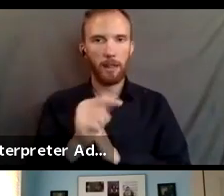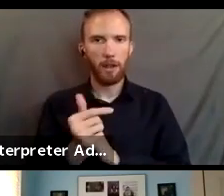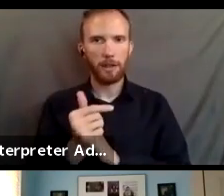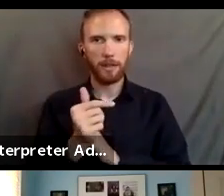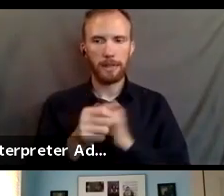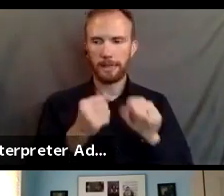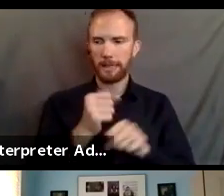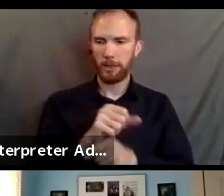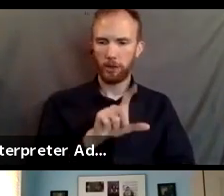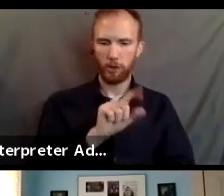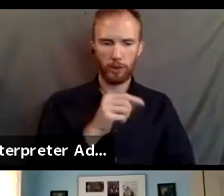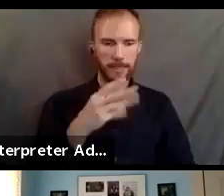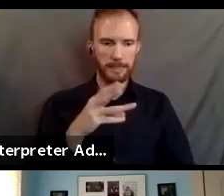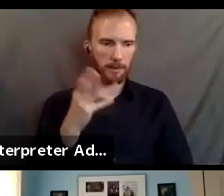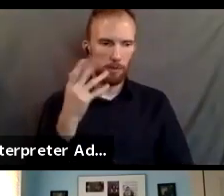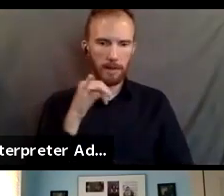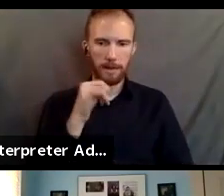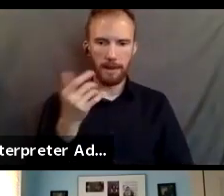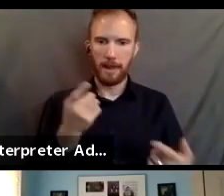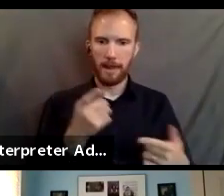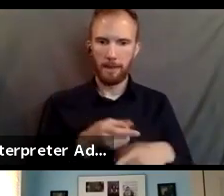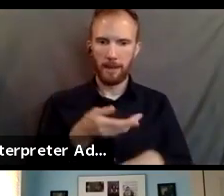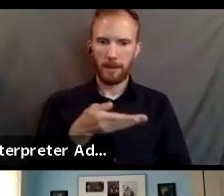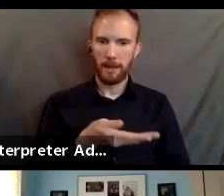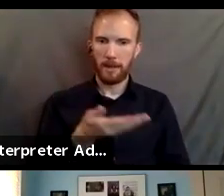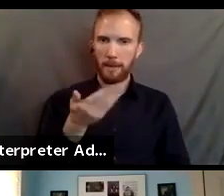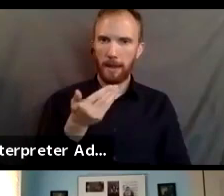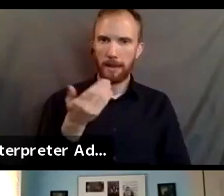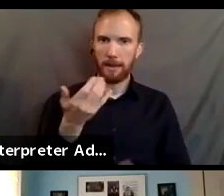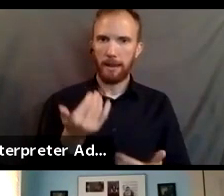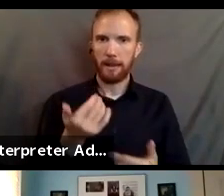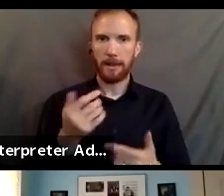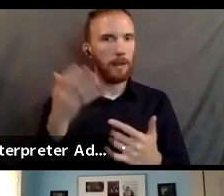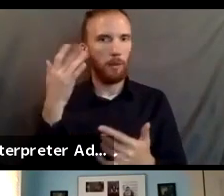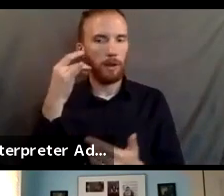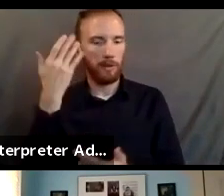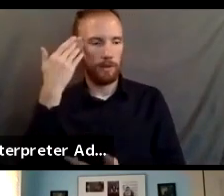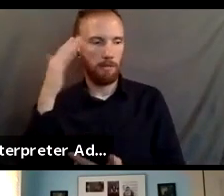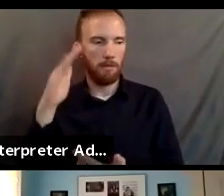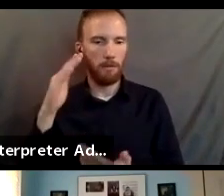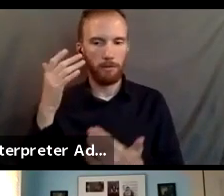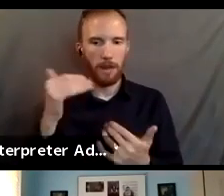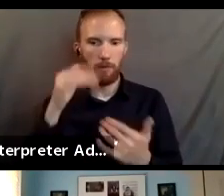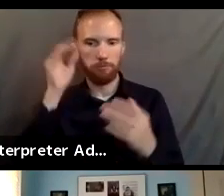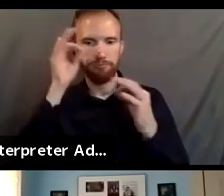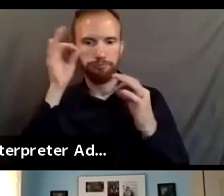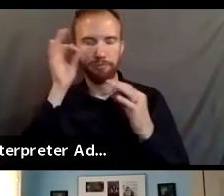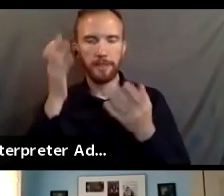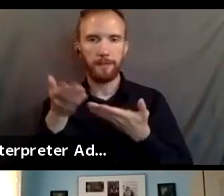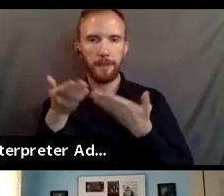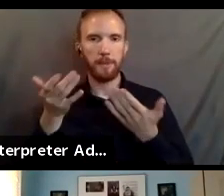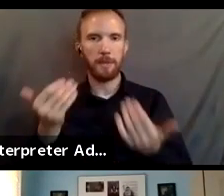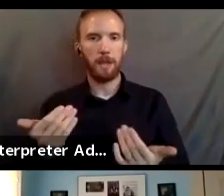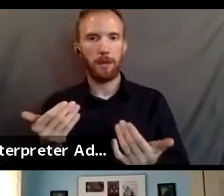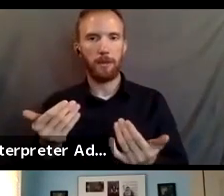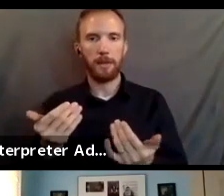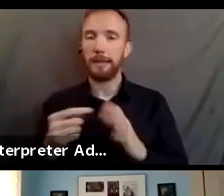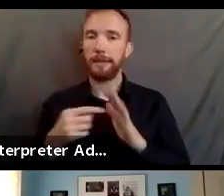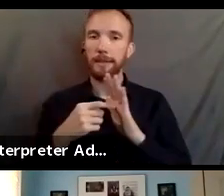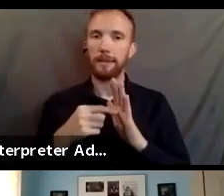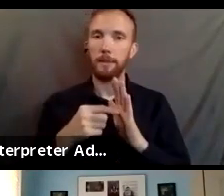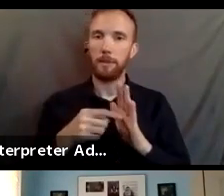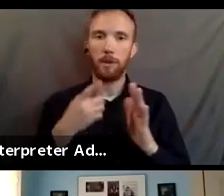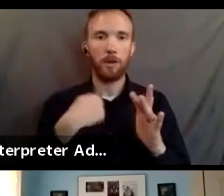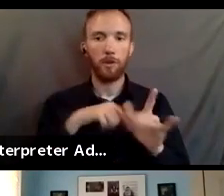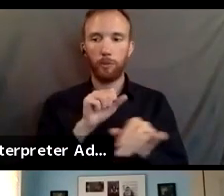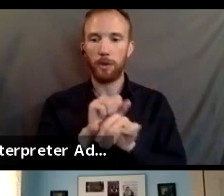that from happening then why don't we know the nature of the proposed investment now as an example when cps and o'shea worked to bring